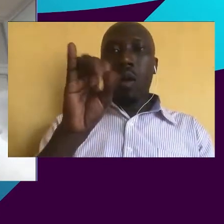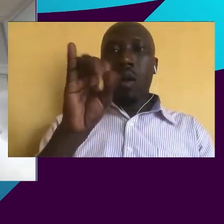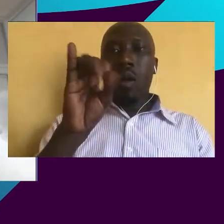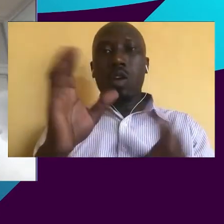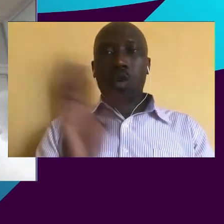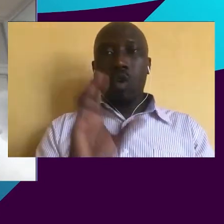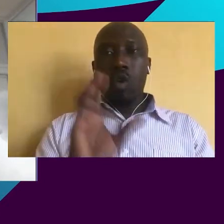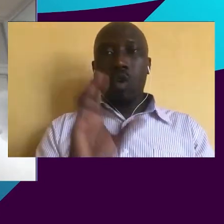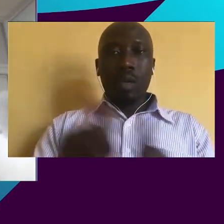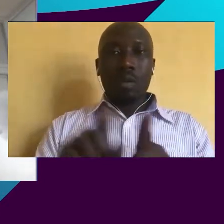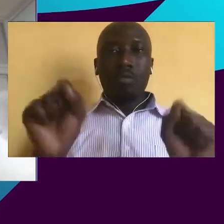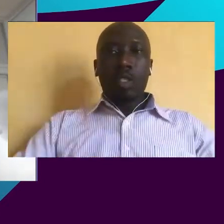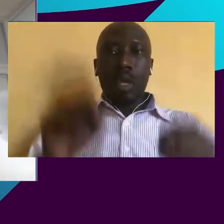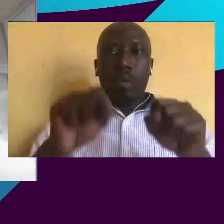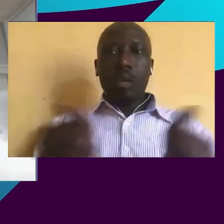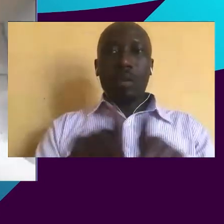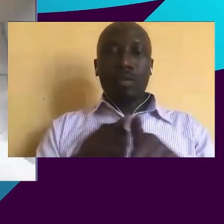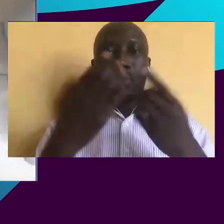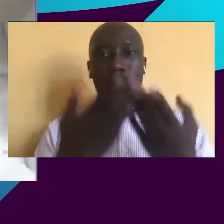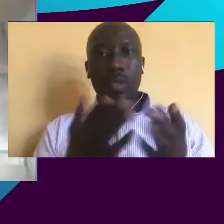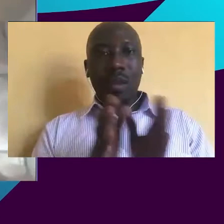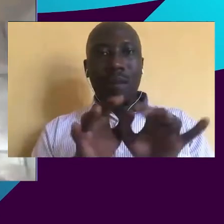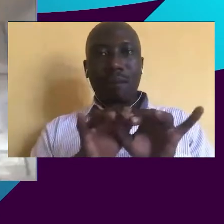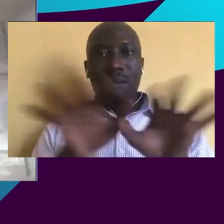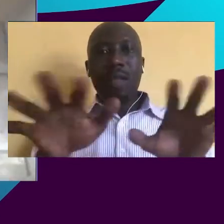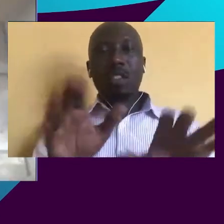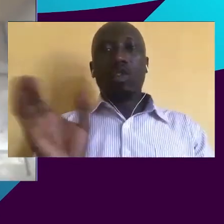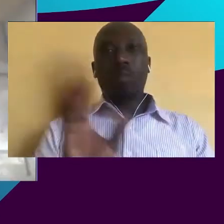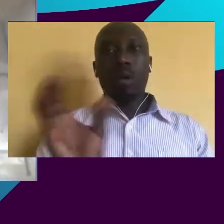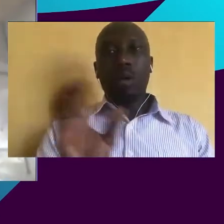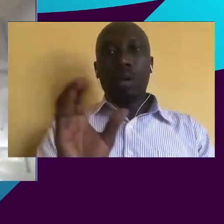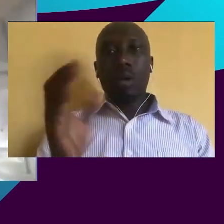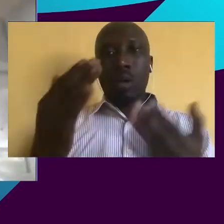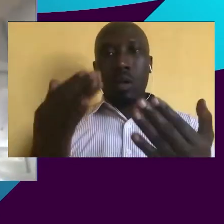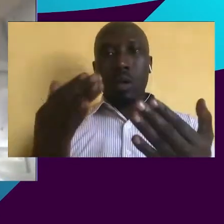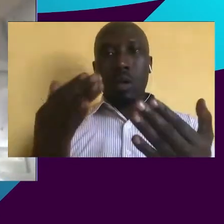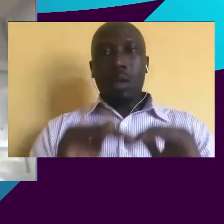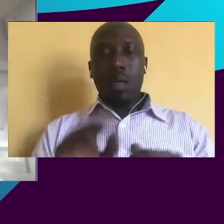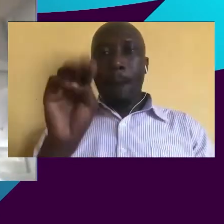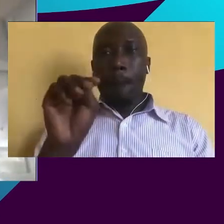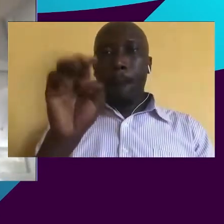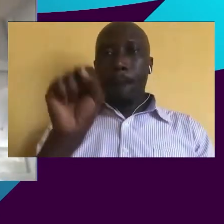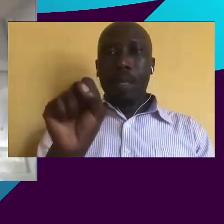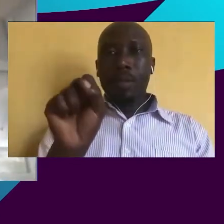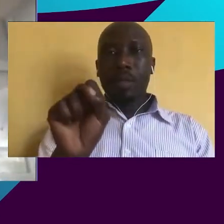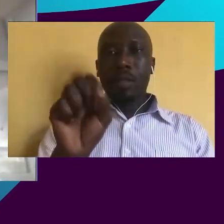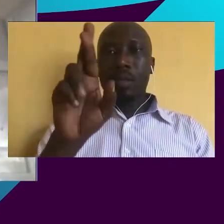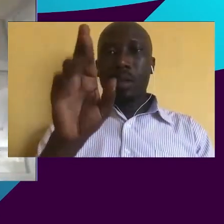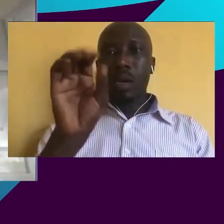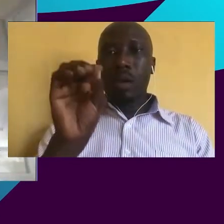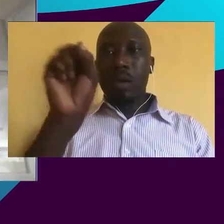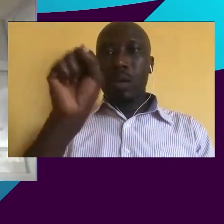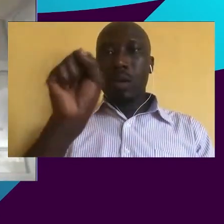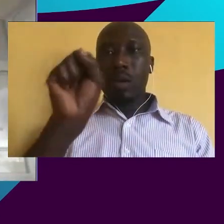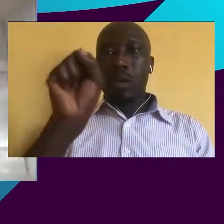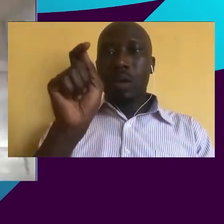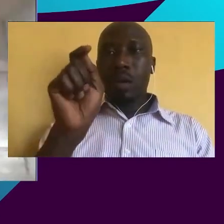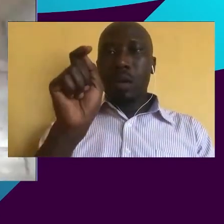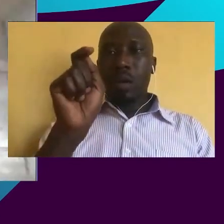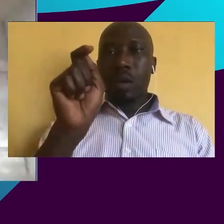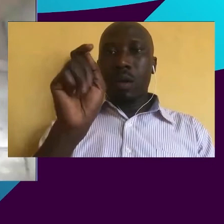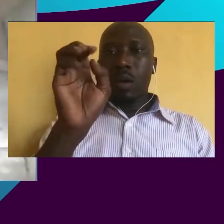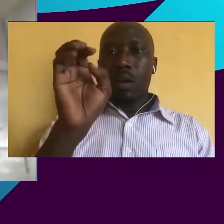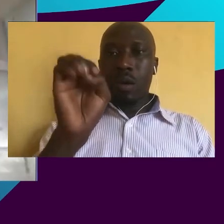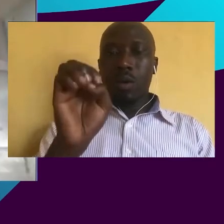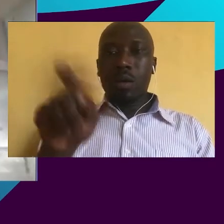Equality and Diversity Commission, Ms. Rosette Rayson-Mayer. She knows a thing or two about women's participation